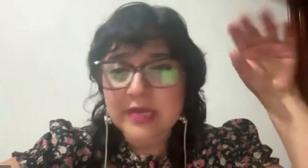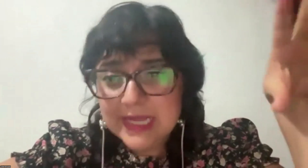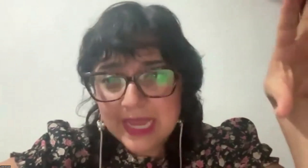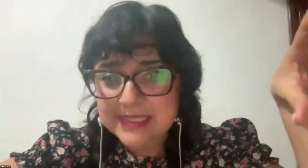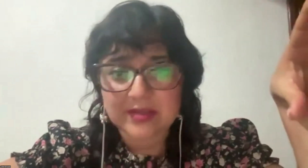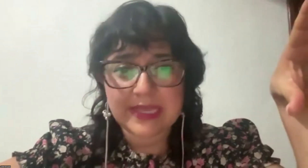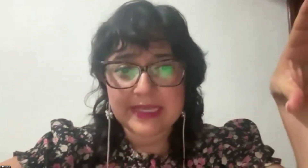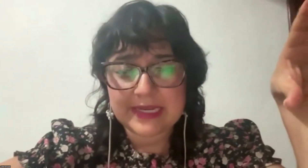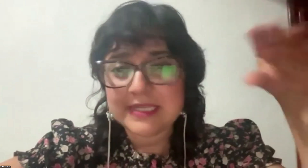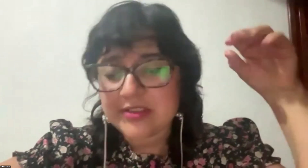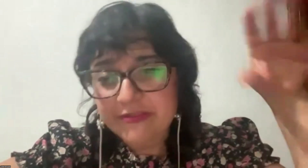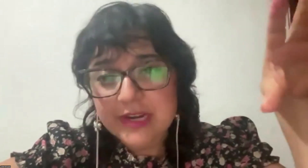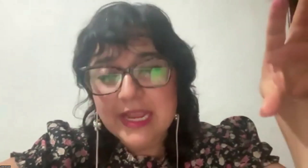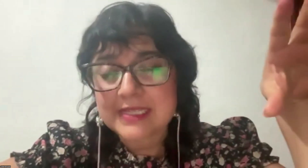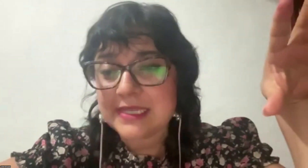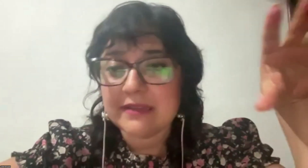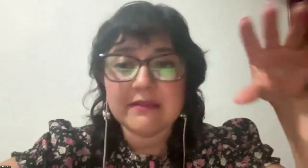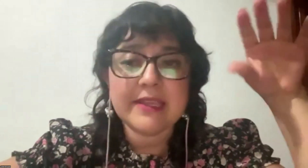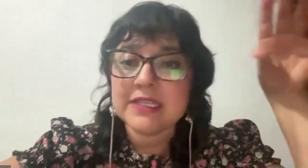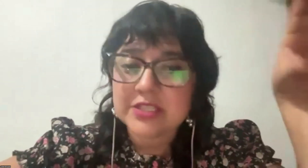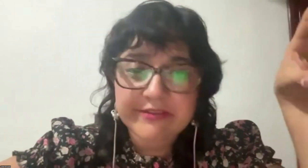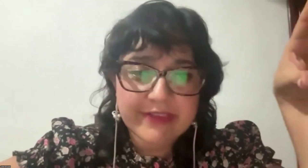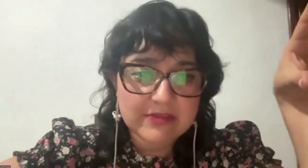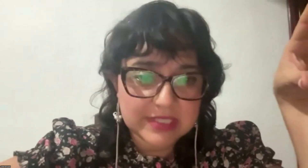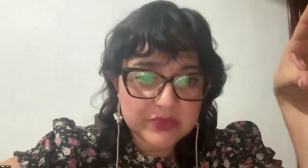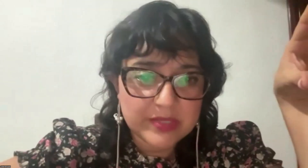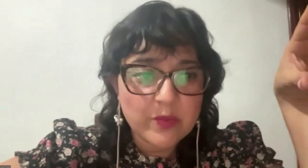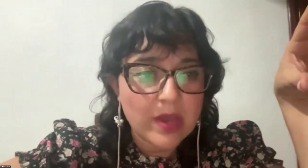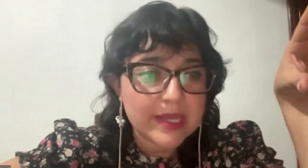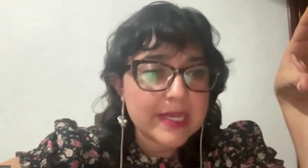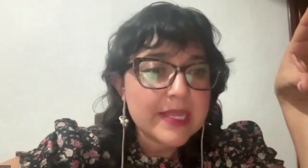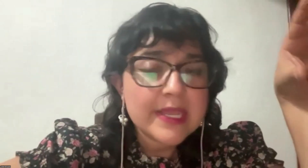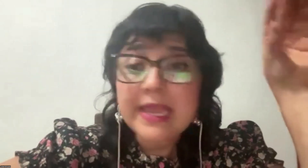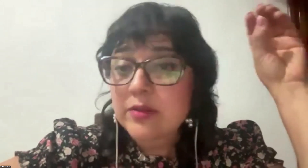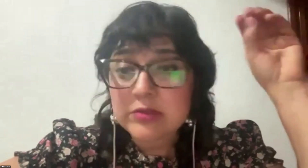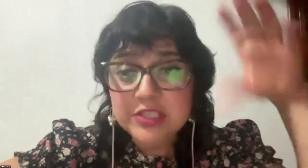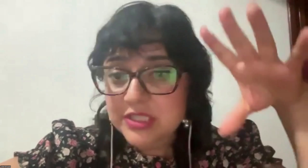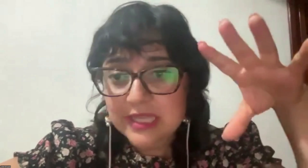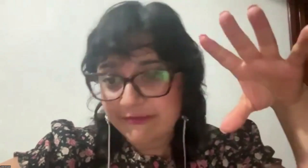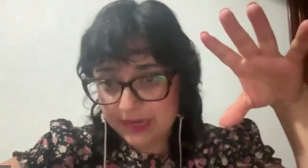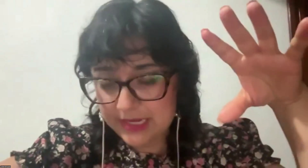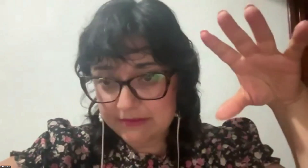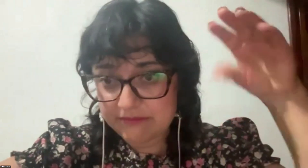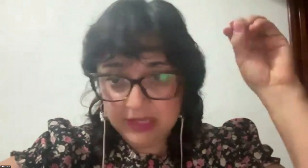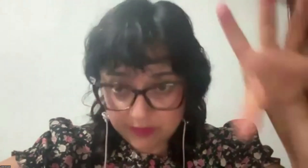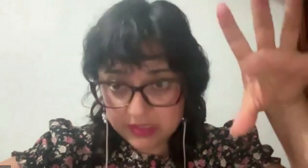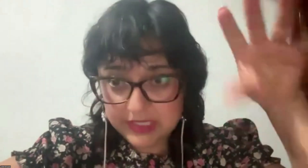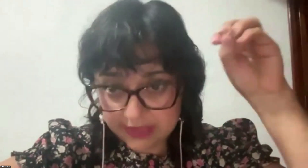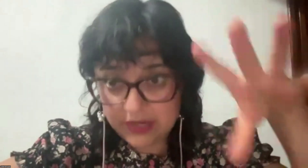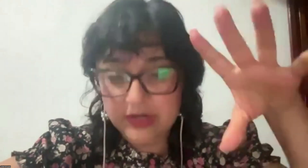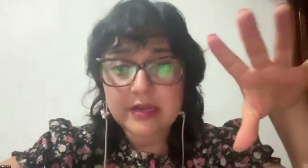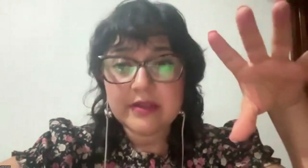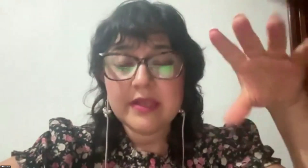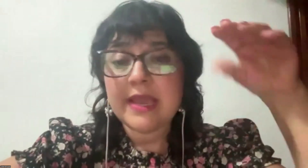room, totally isolated. He suffered an accident like in 2021, and he was just left by the